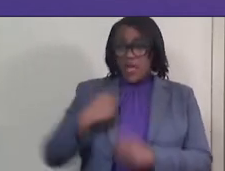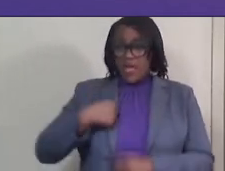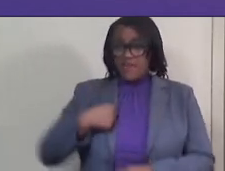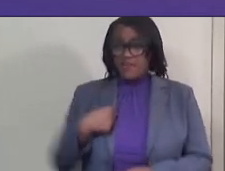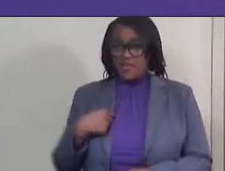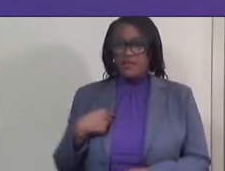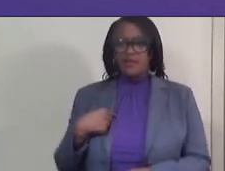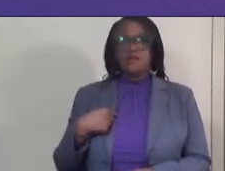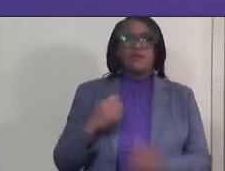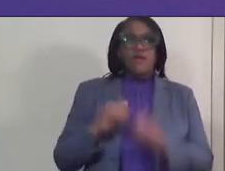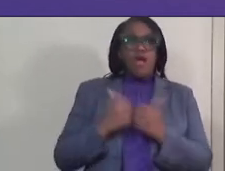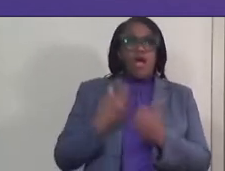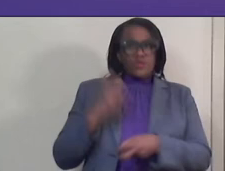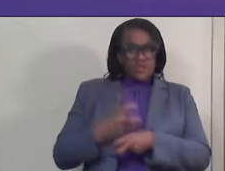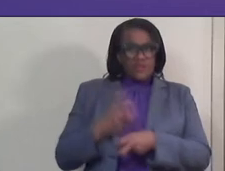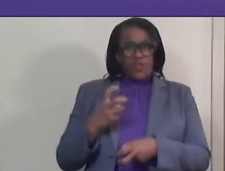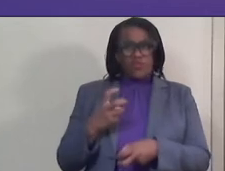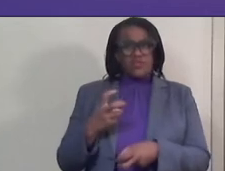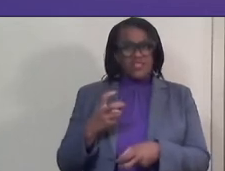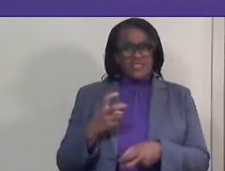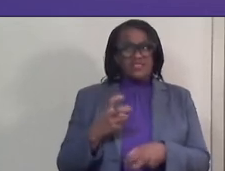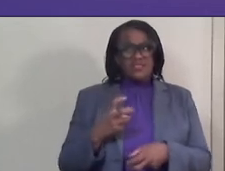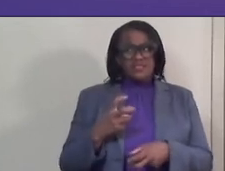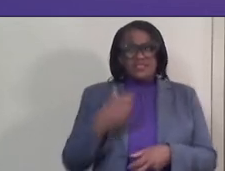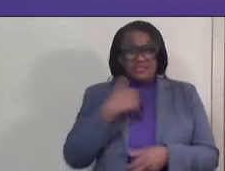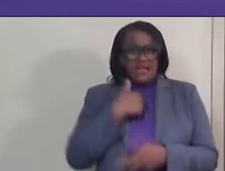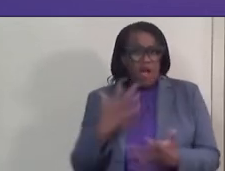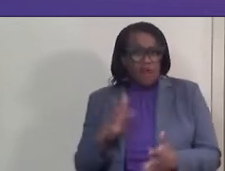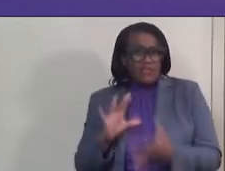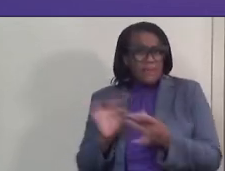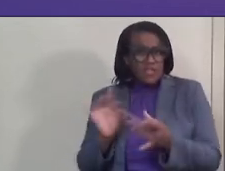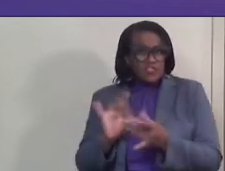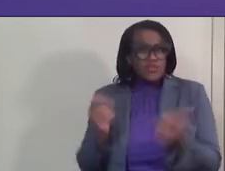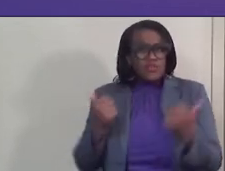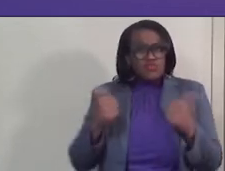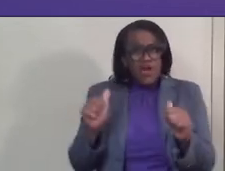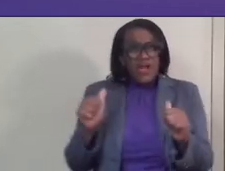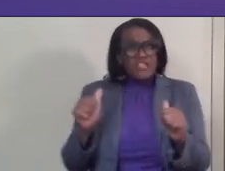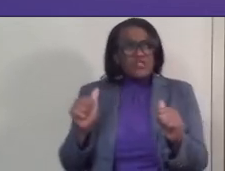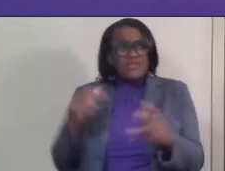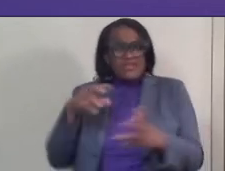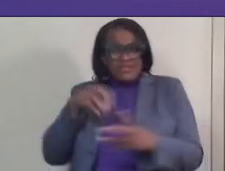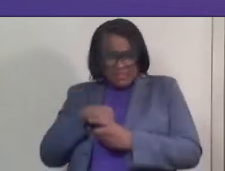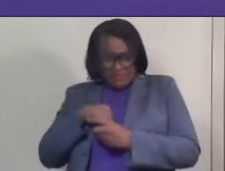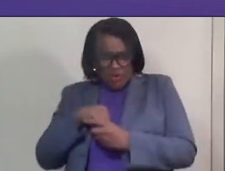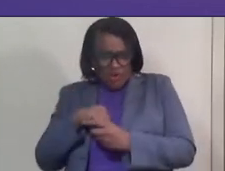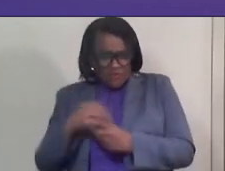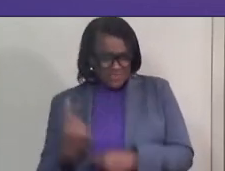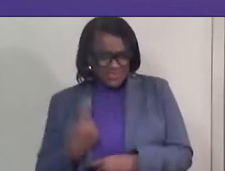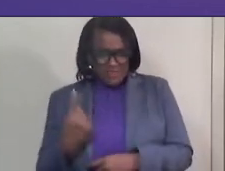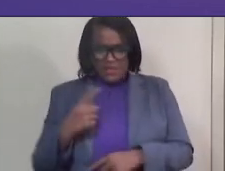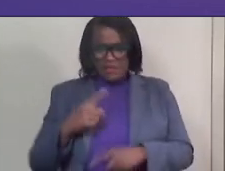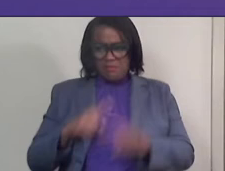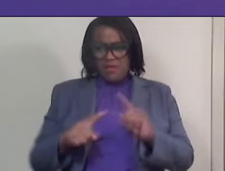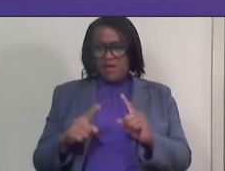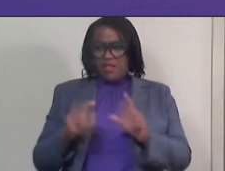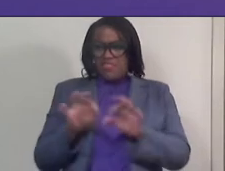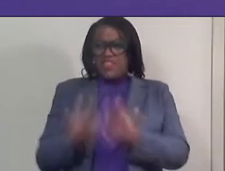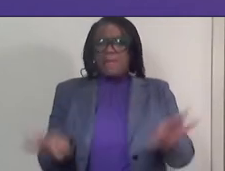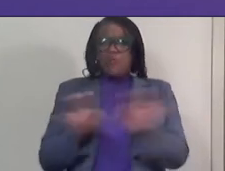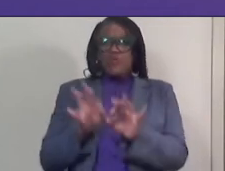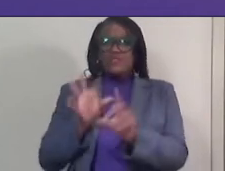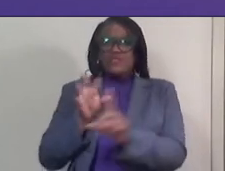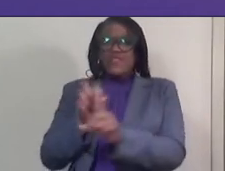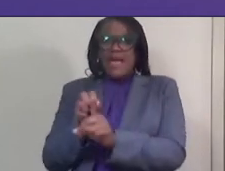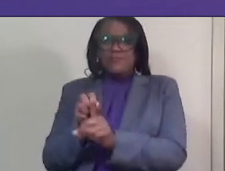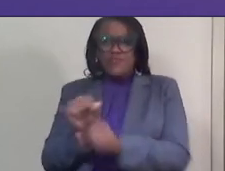how difficult it was, as I mentioned, to try to be in something, but the importance of capturing it and having